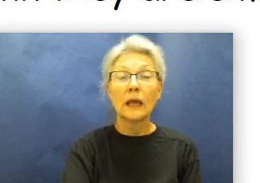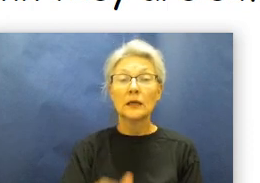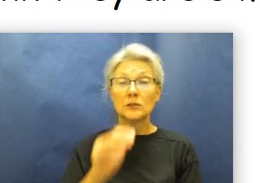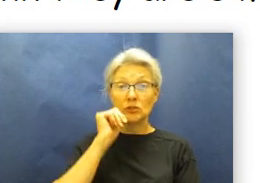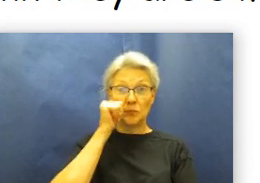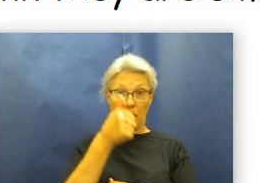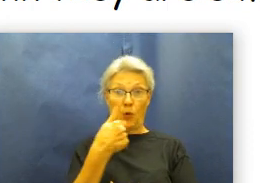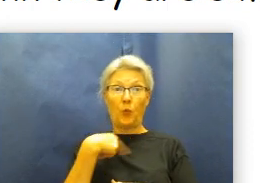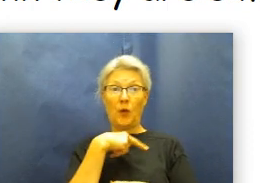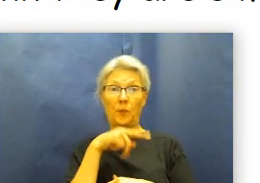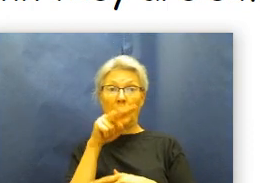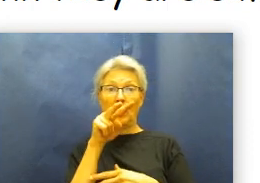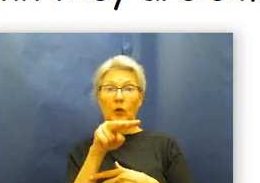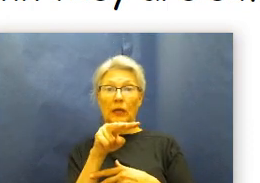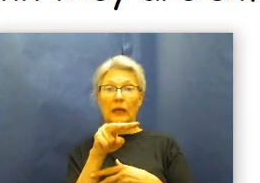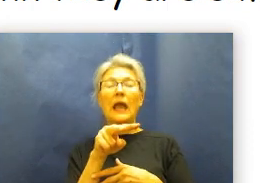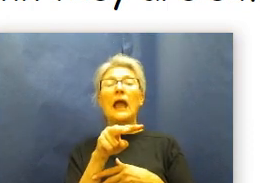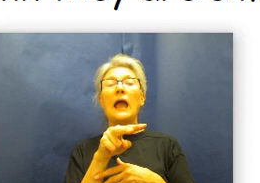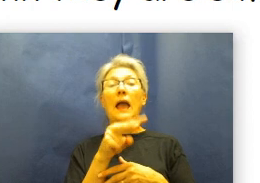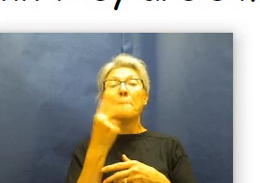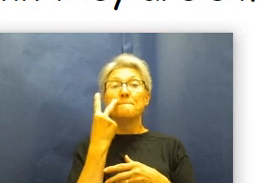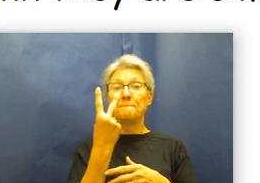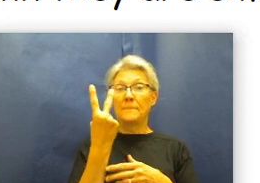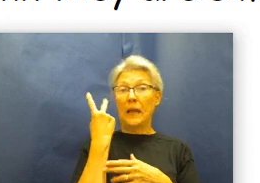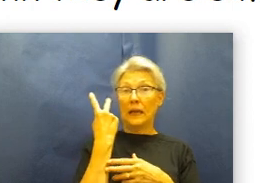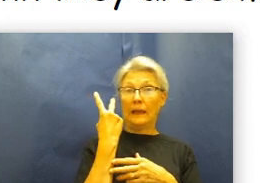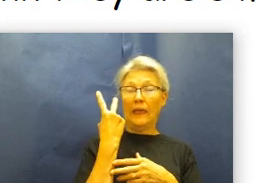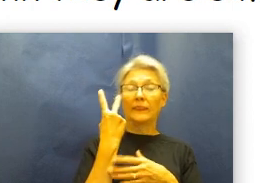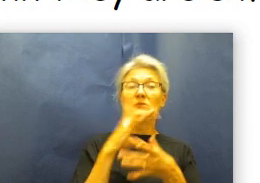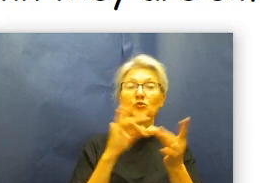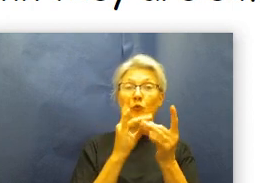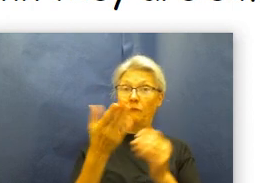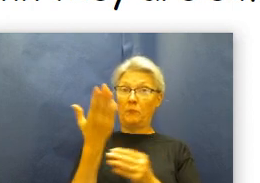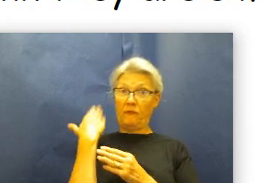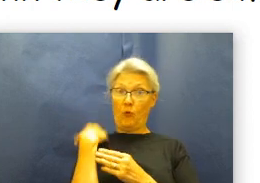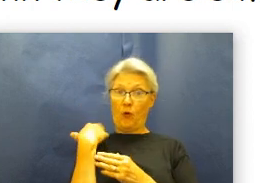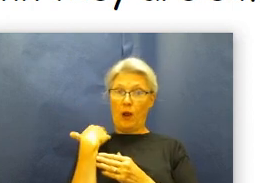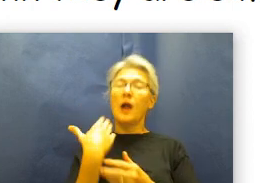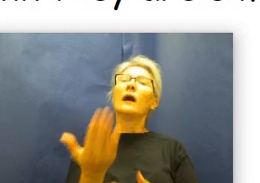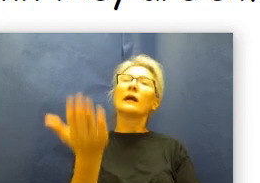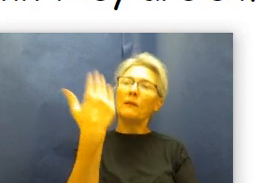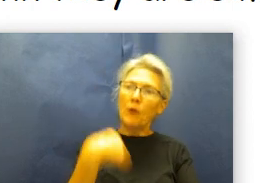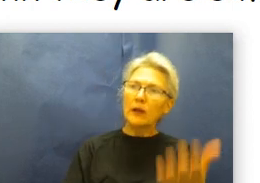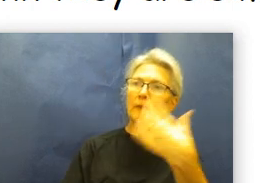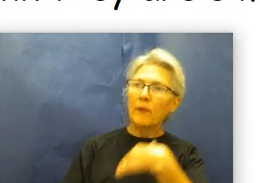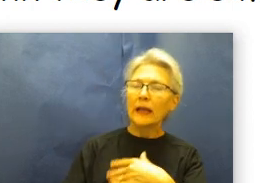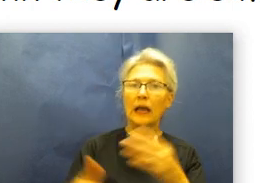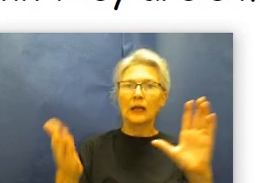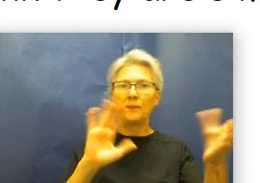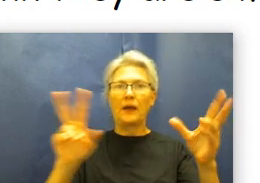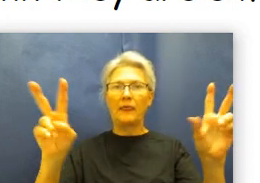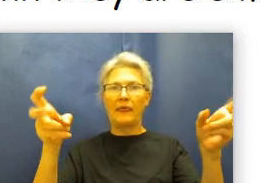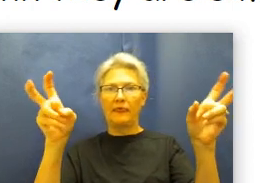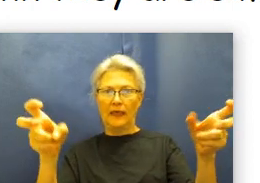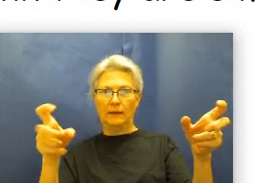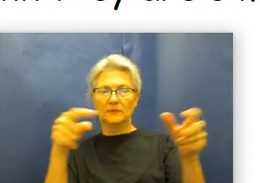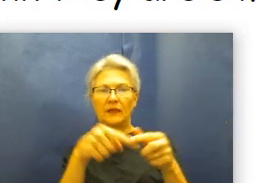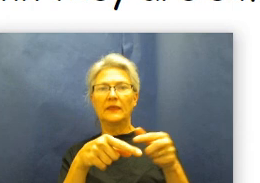Tomorrow, we will be looking back at our previous story, Come Away, and compare its theme to this text,